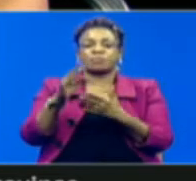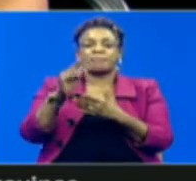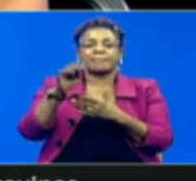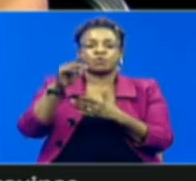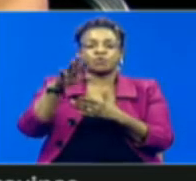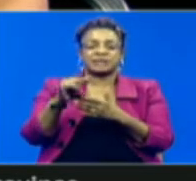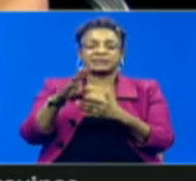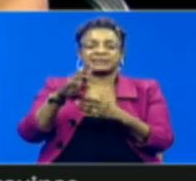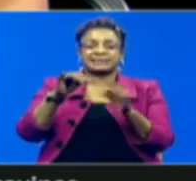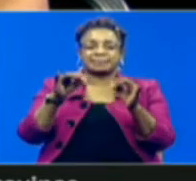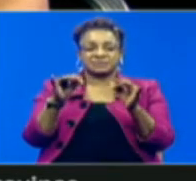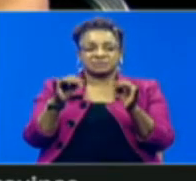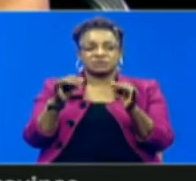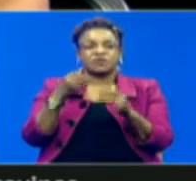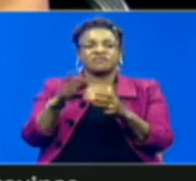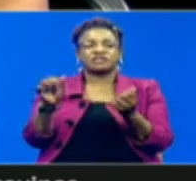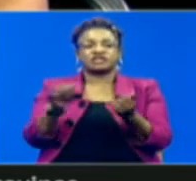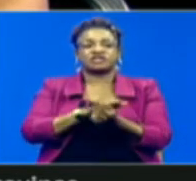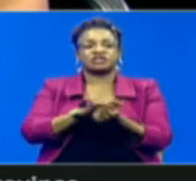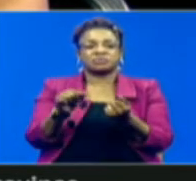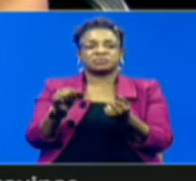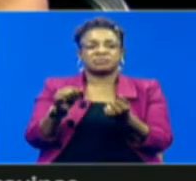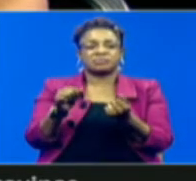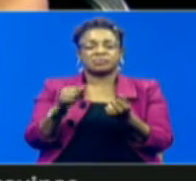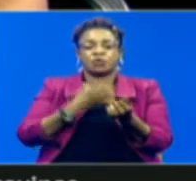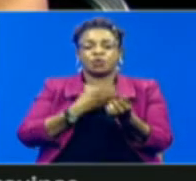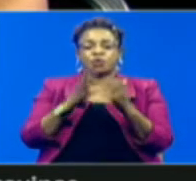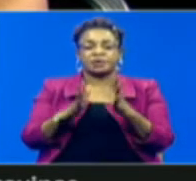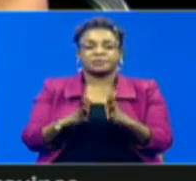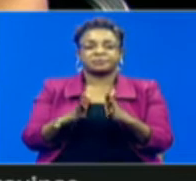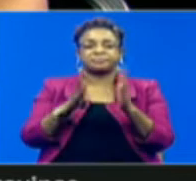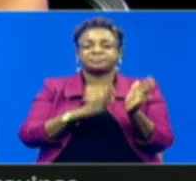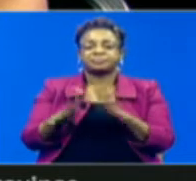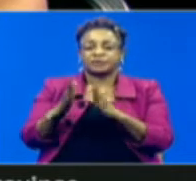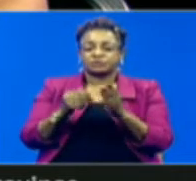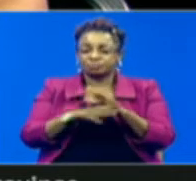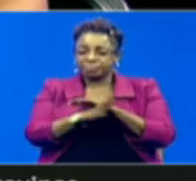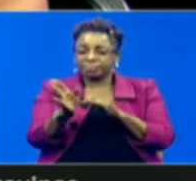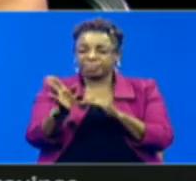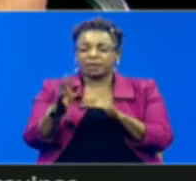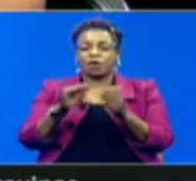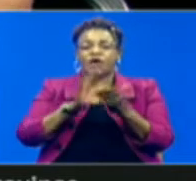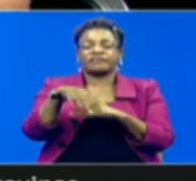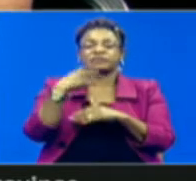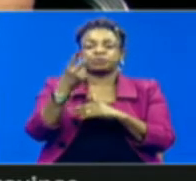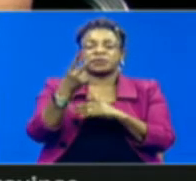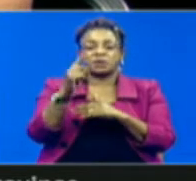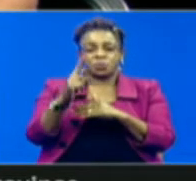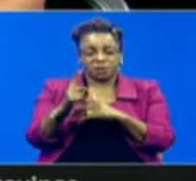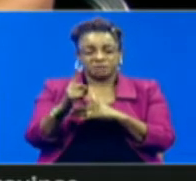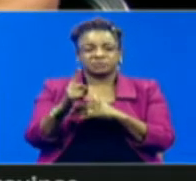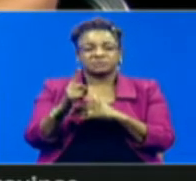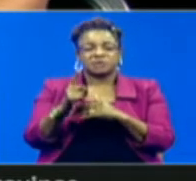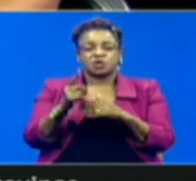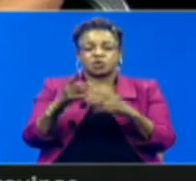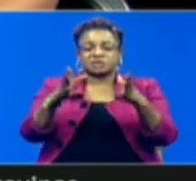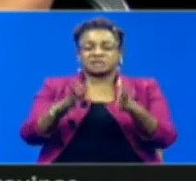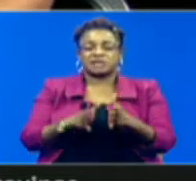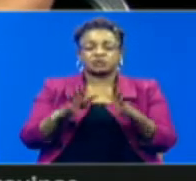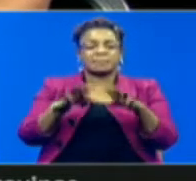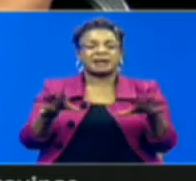Cement kiln for destruction. Now, the owner had planned to sneak the over 201 containers into the market